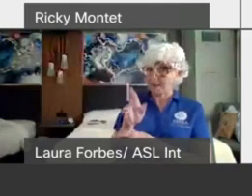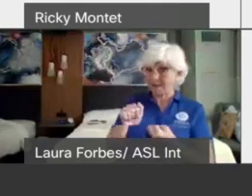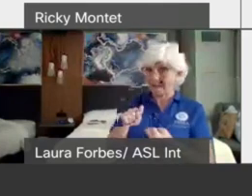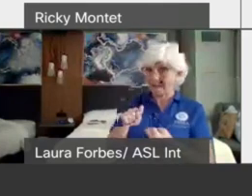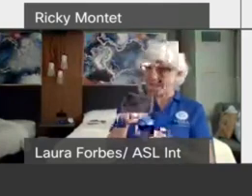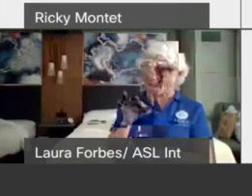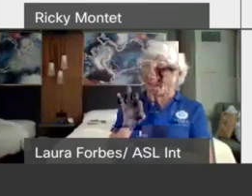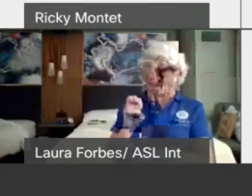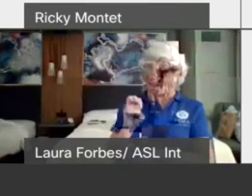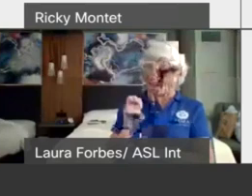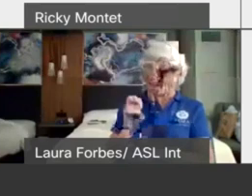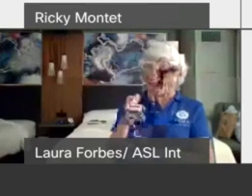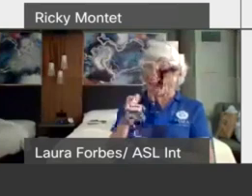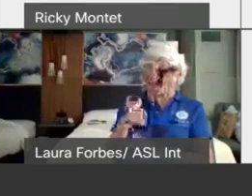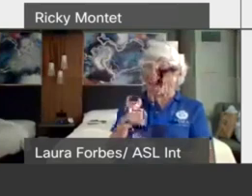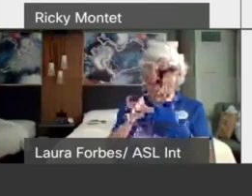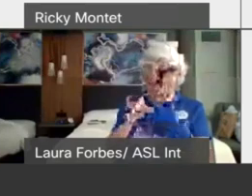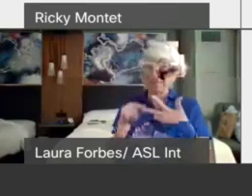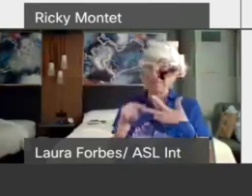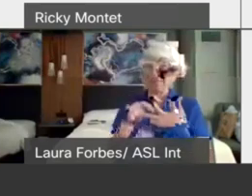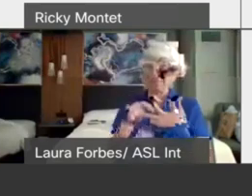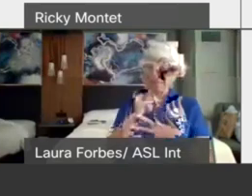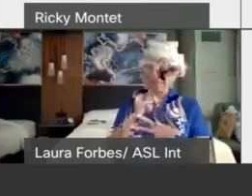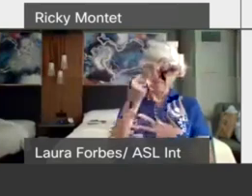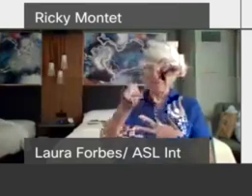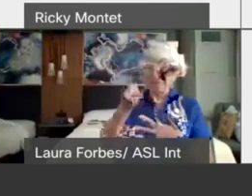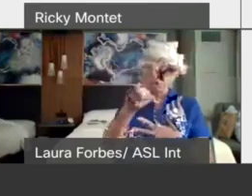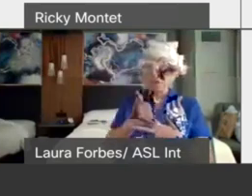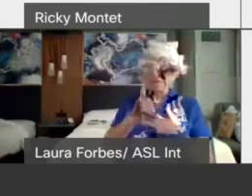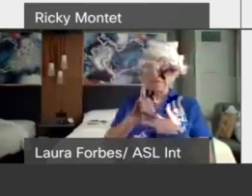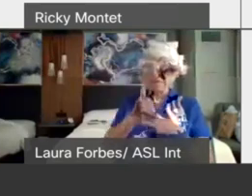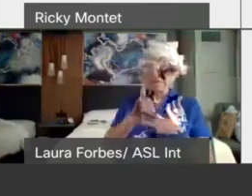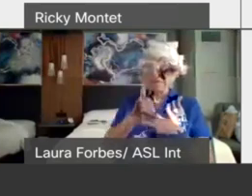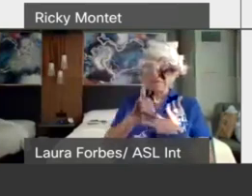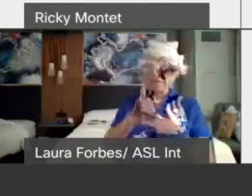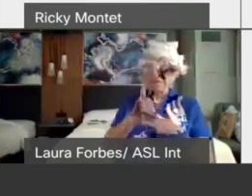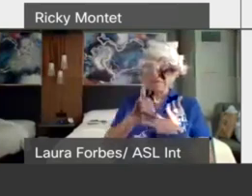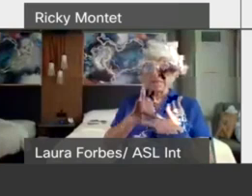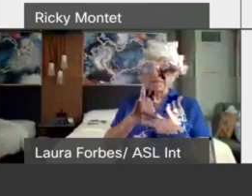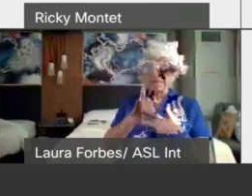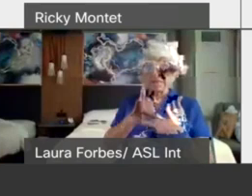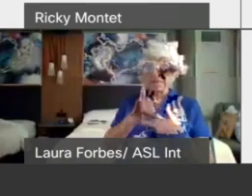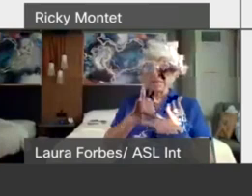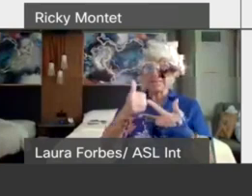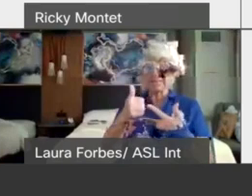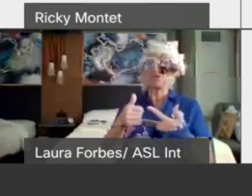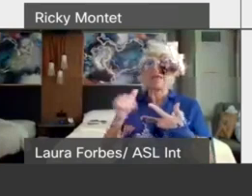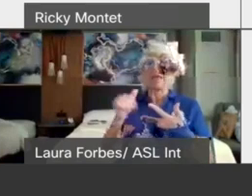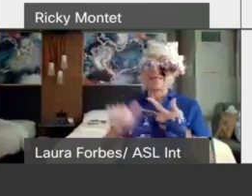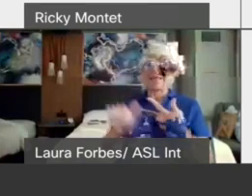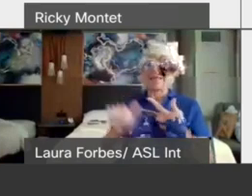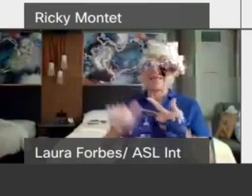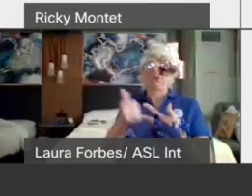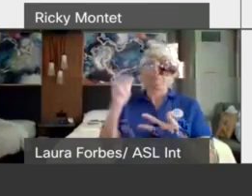big umbrellas: individual assistance, public assistance, and hazard mitigation. And so under the individual assistance